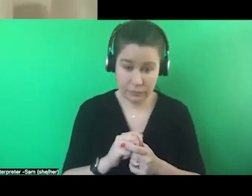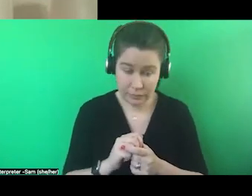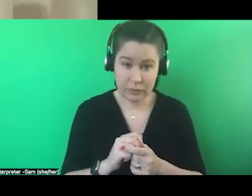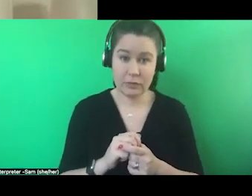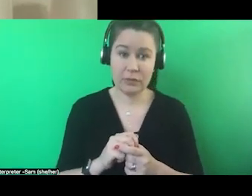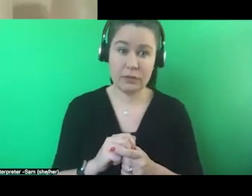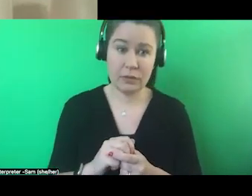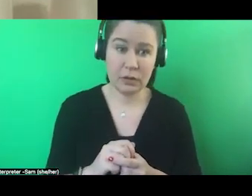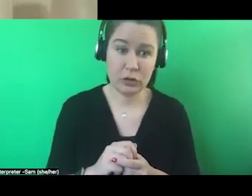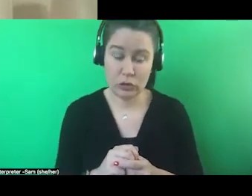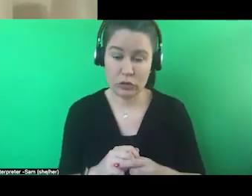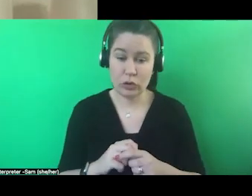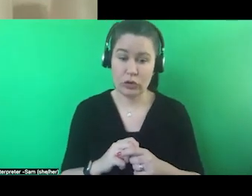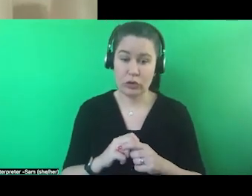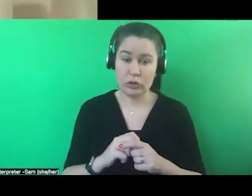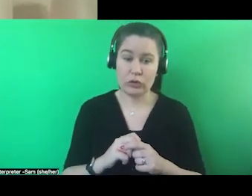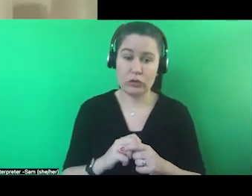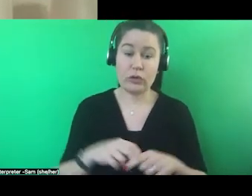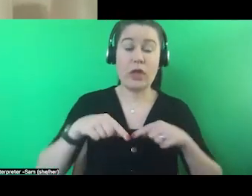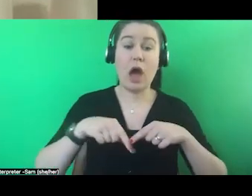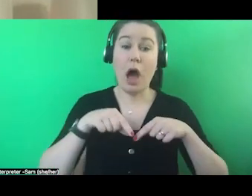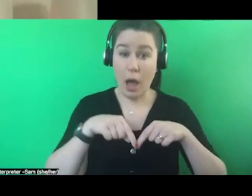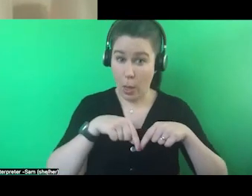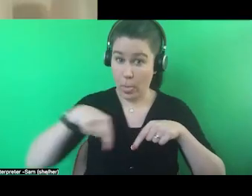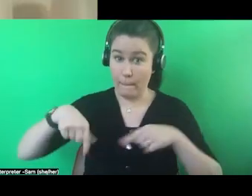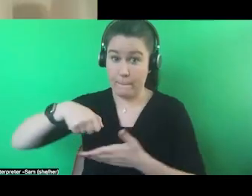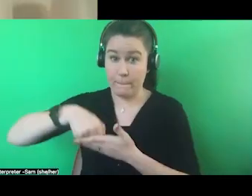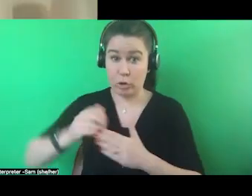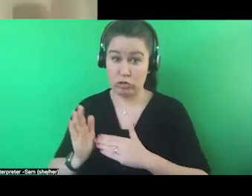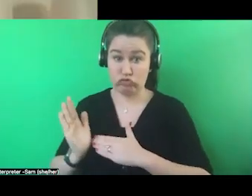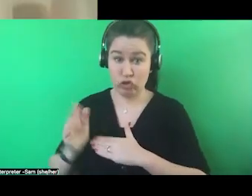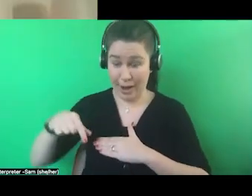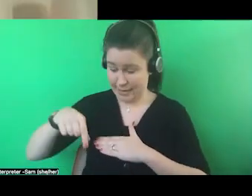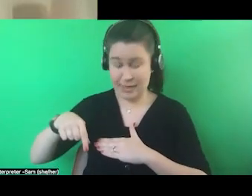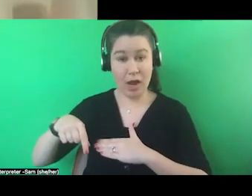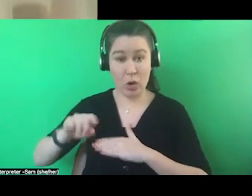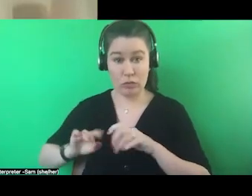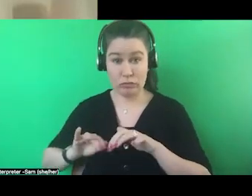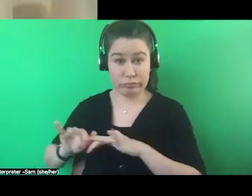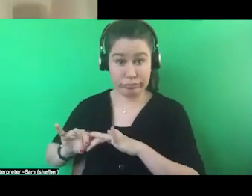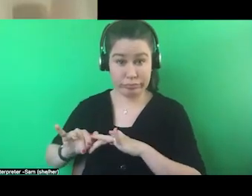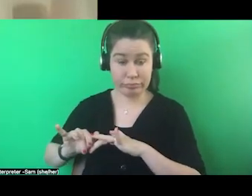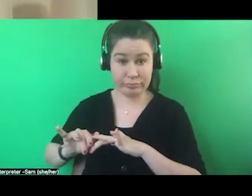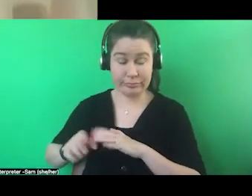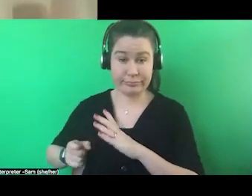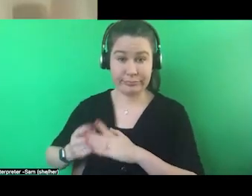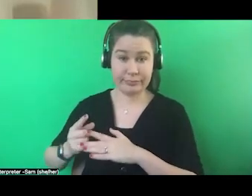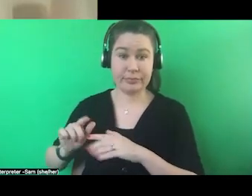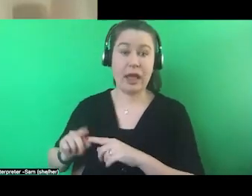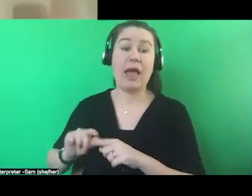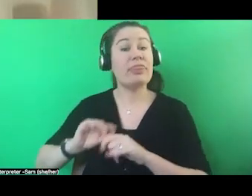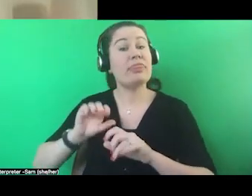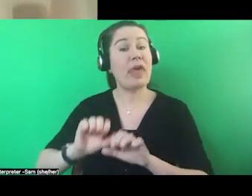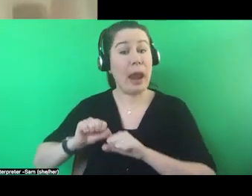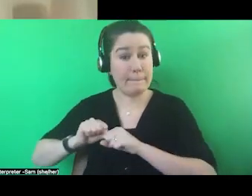Q&A icon bottom right on the screen, and you can write them there. Then we will have, at the end,